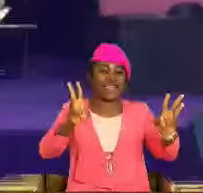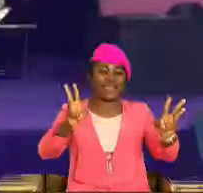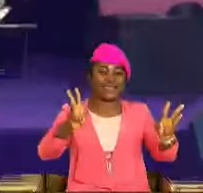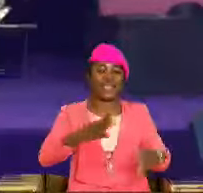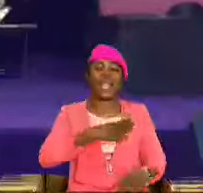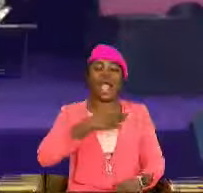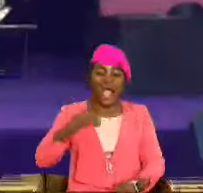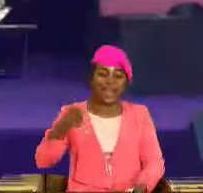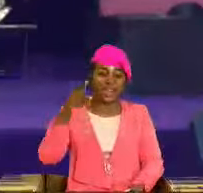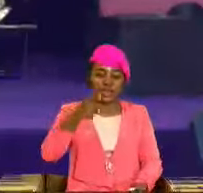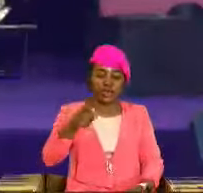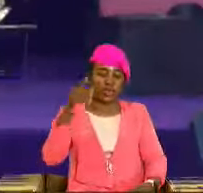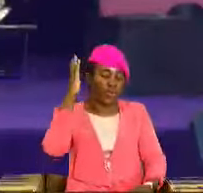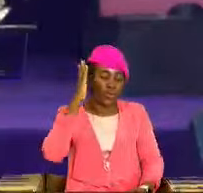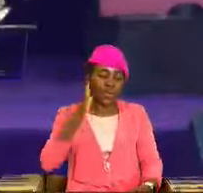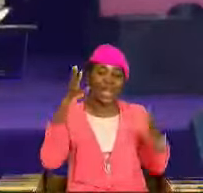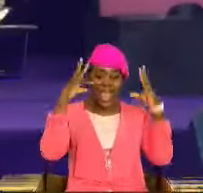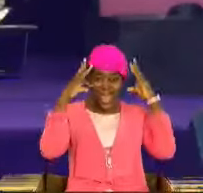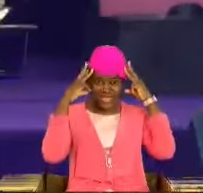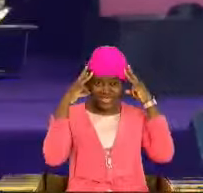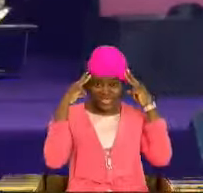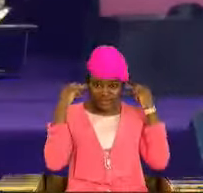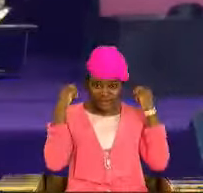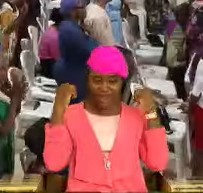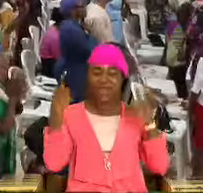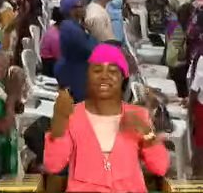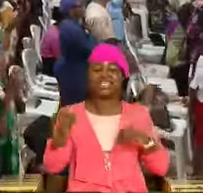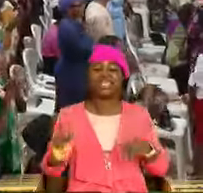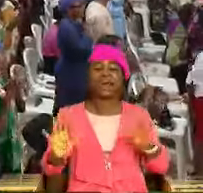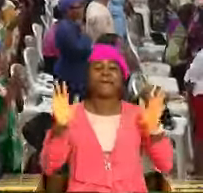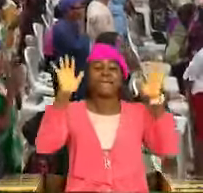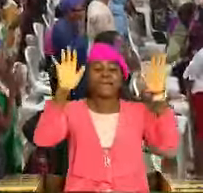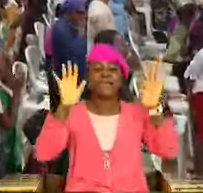experience what I call the miracle of how did it